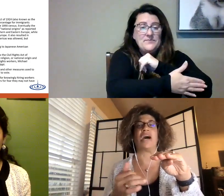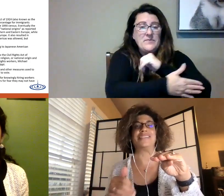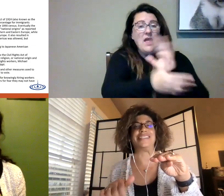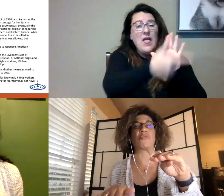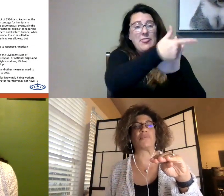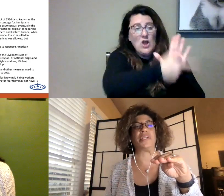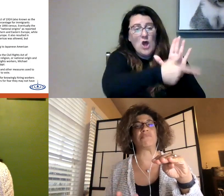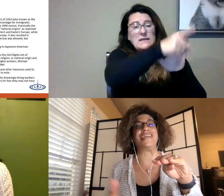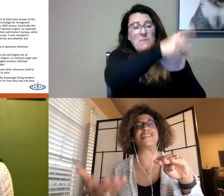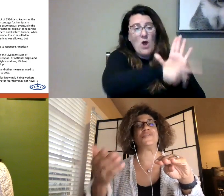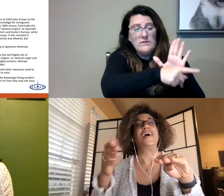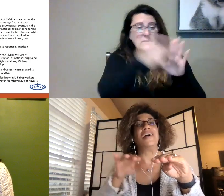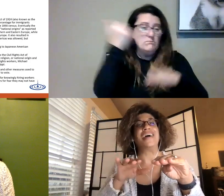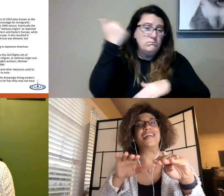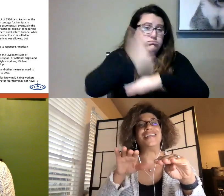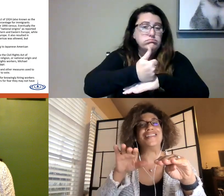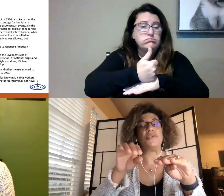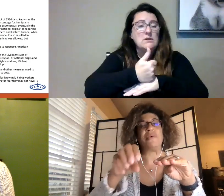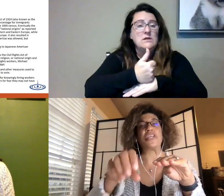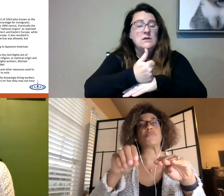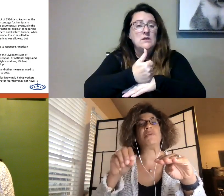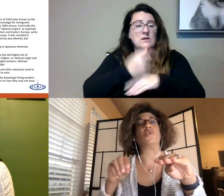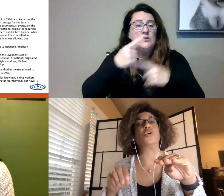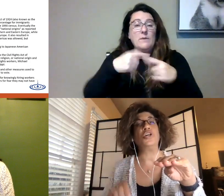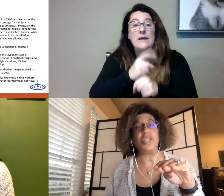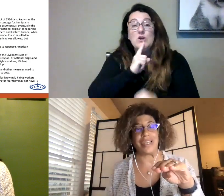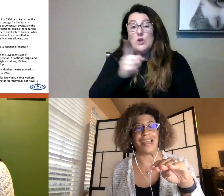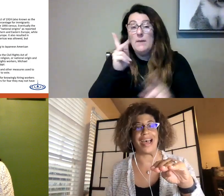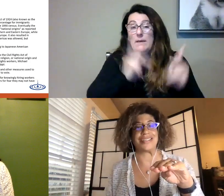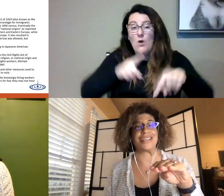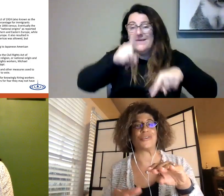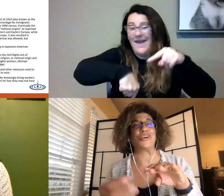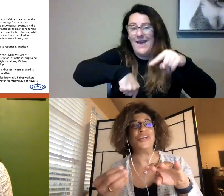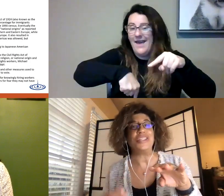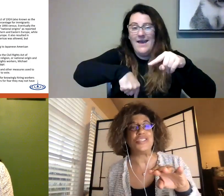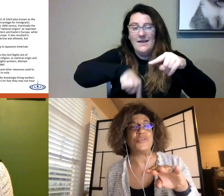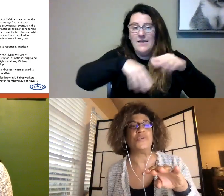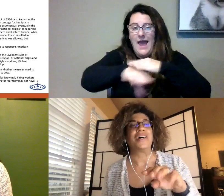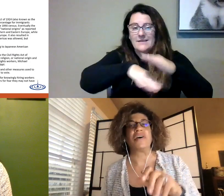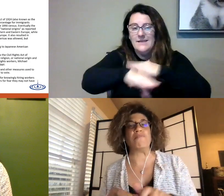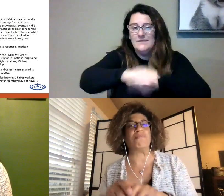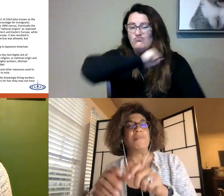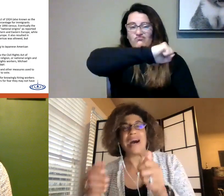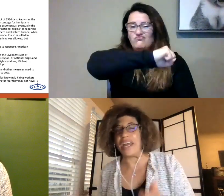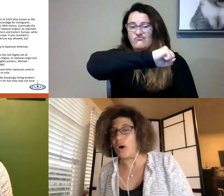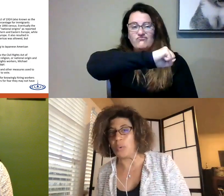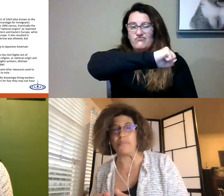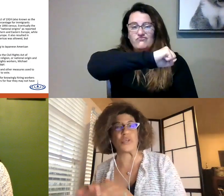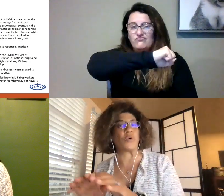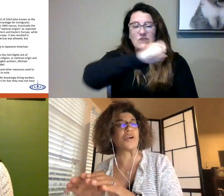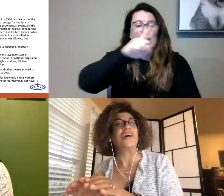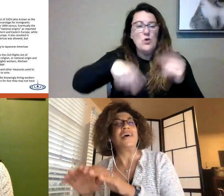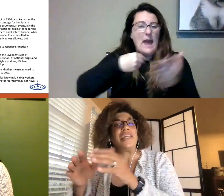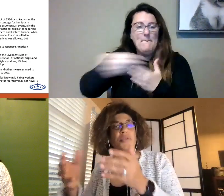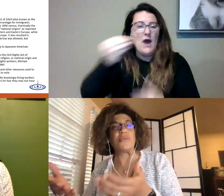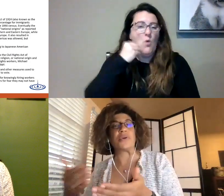and policies that were put in place to make sure people couldn't access or couldn't do buy homes,